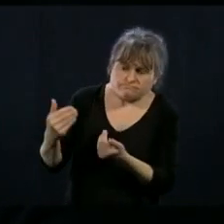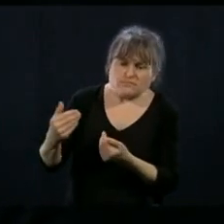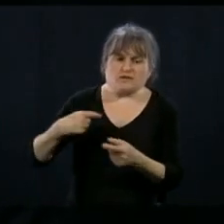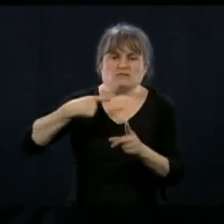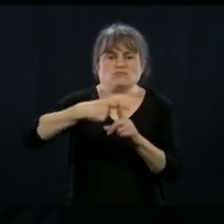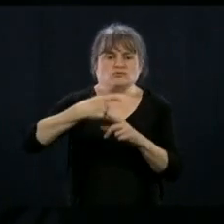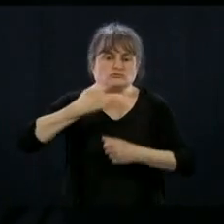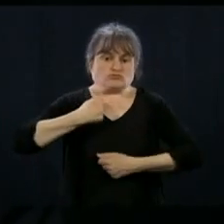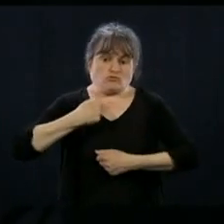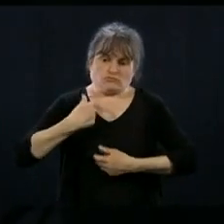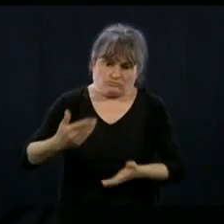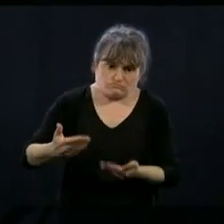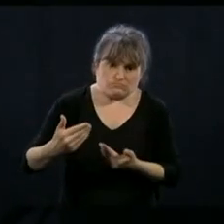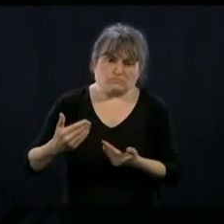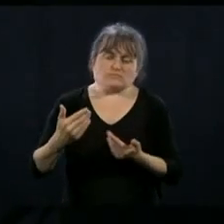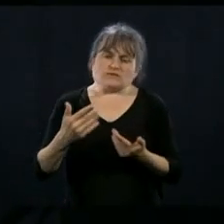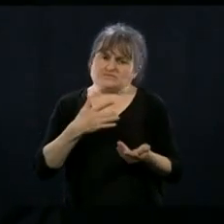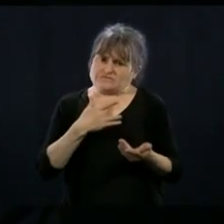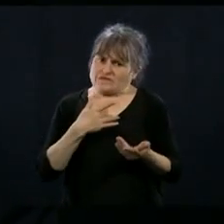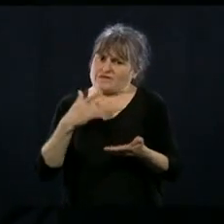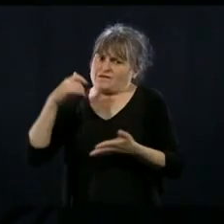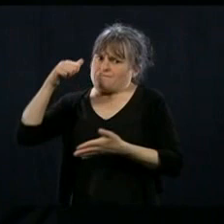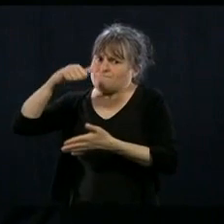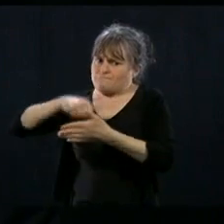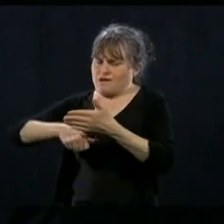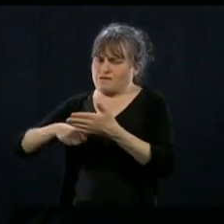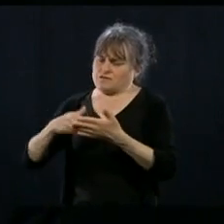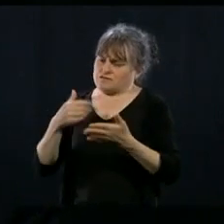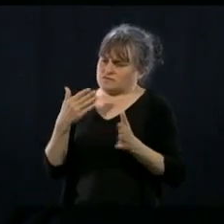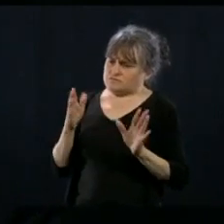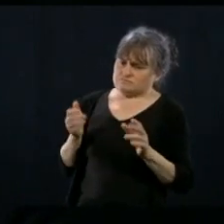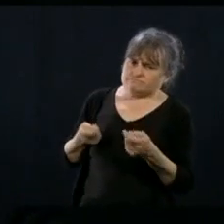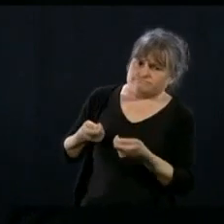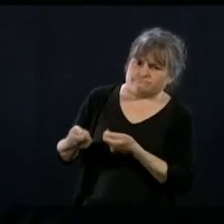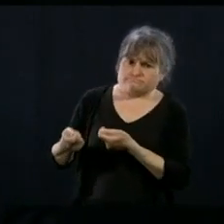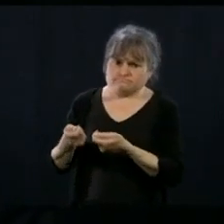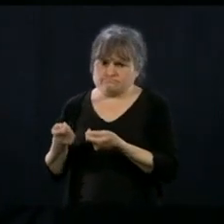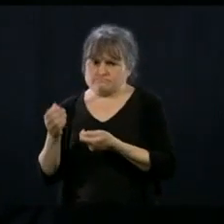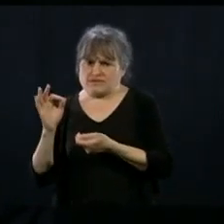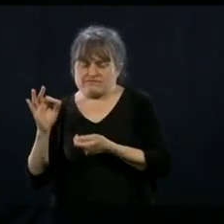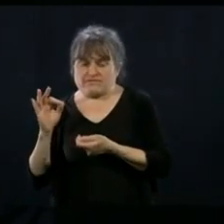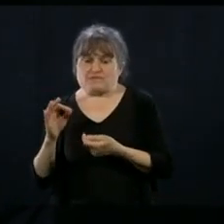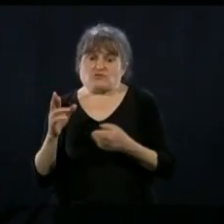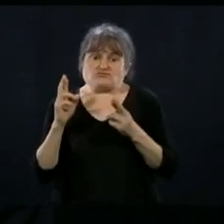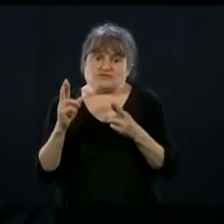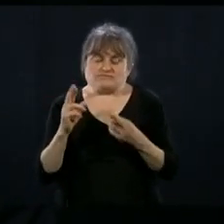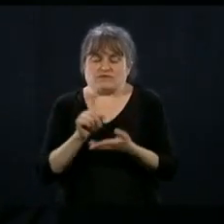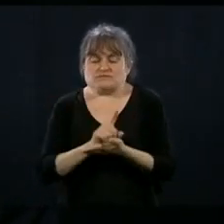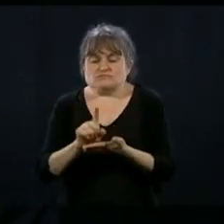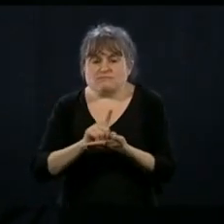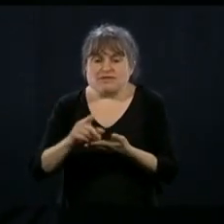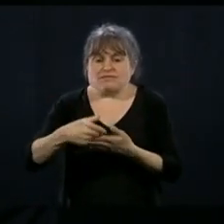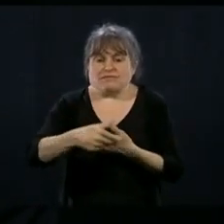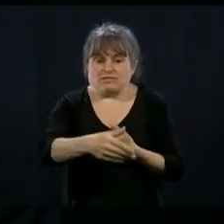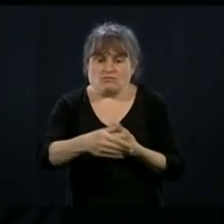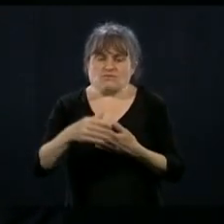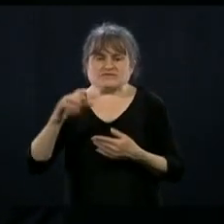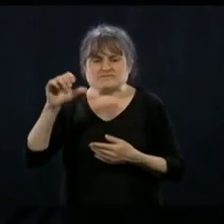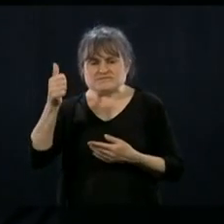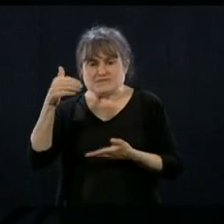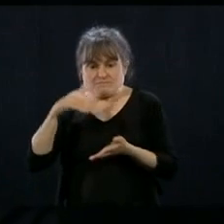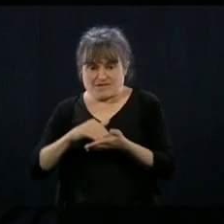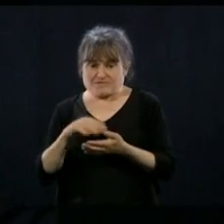that pressure. What I'm hoping in the course of the next few days and weeks is that in the 10,500